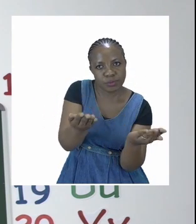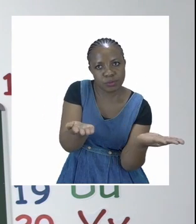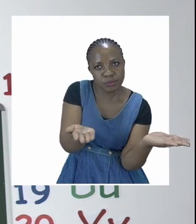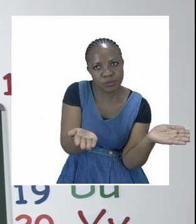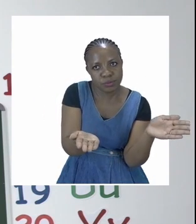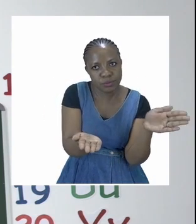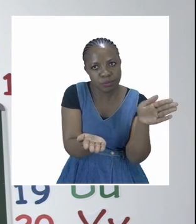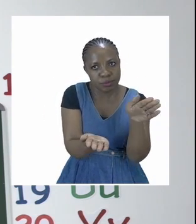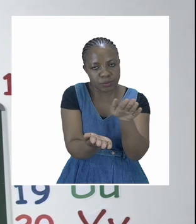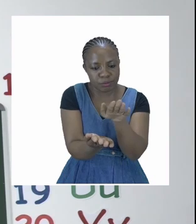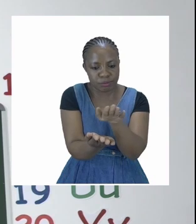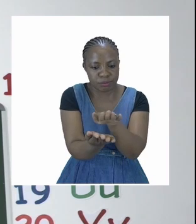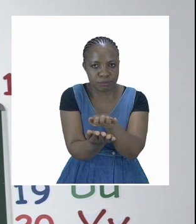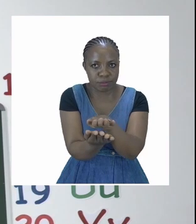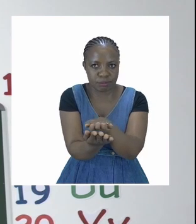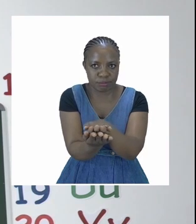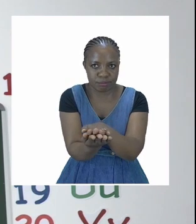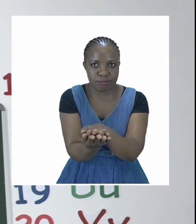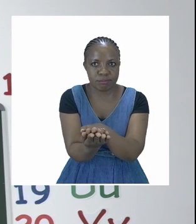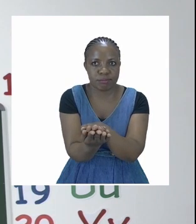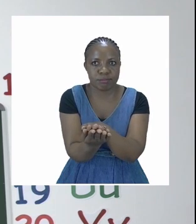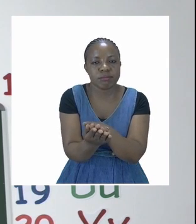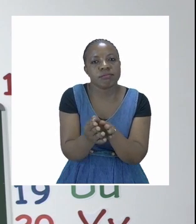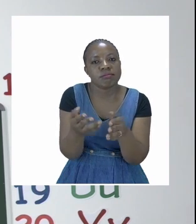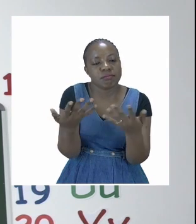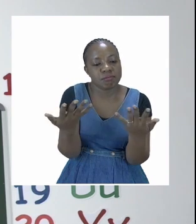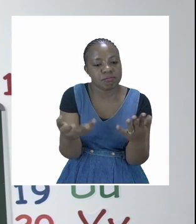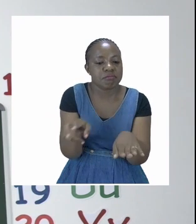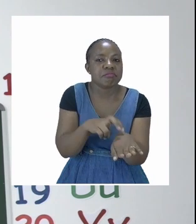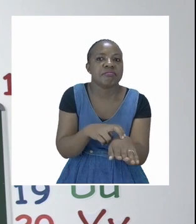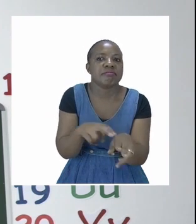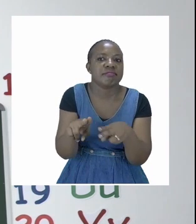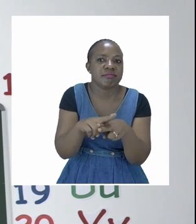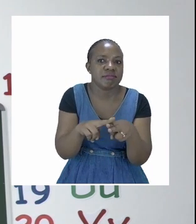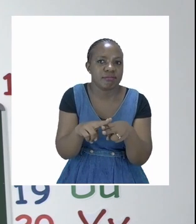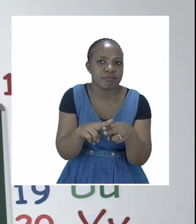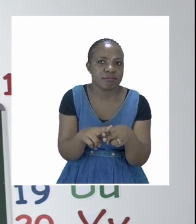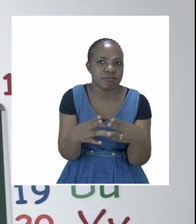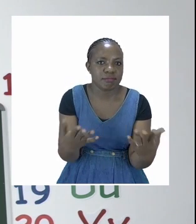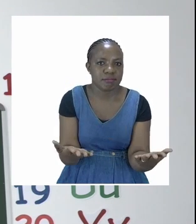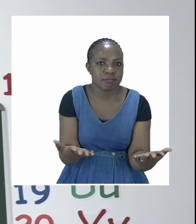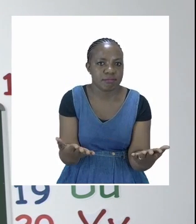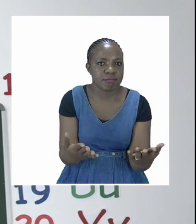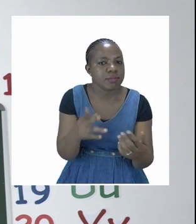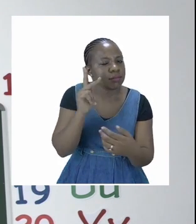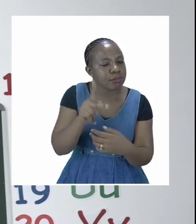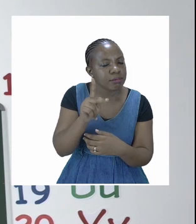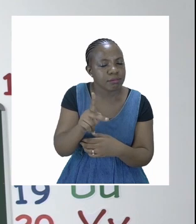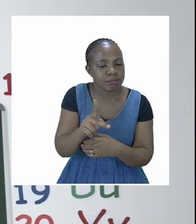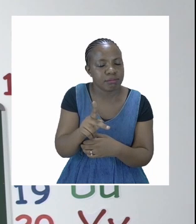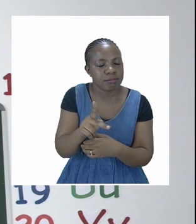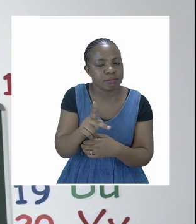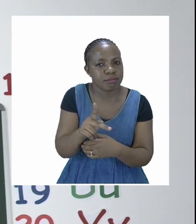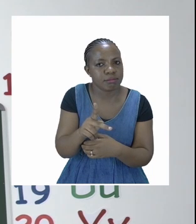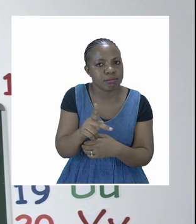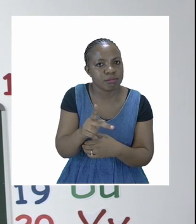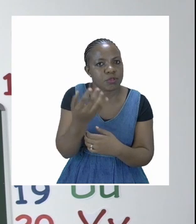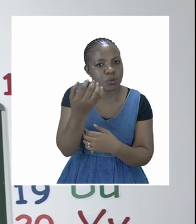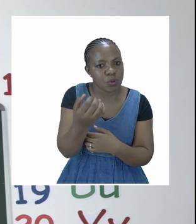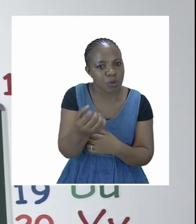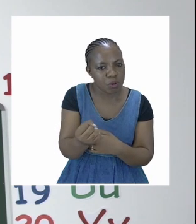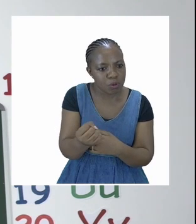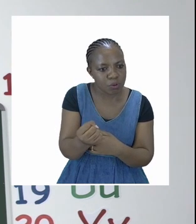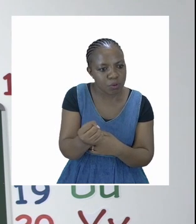it for ready to use. But there is more. We are also available on